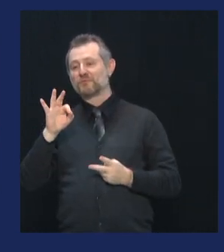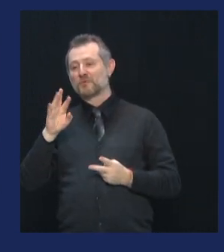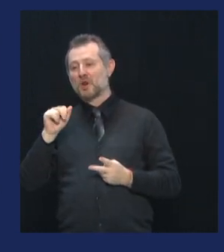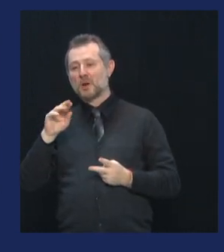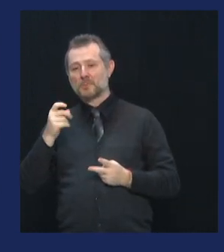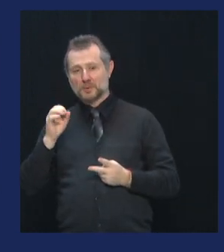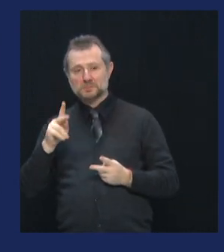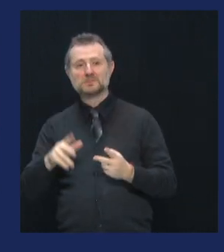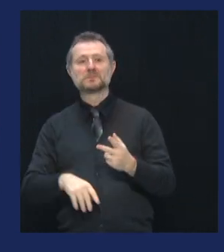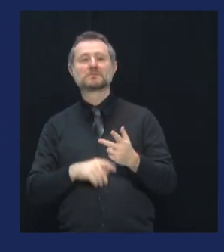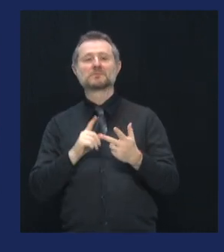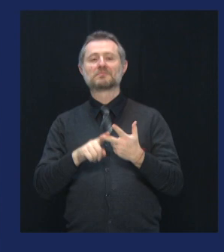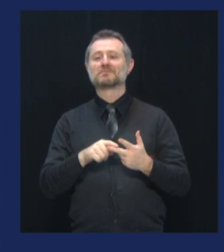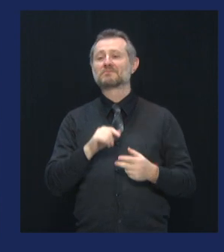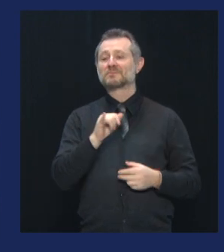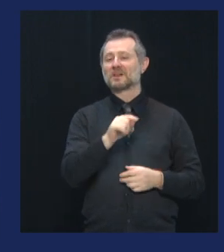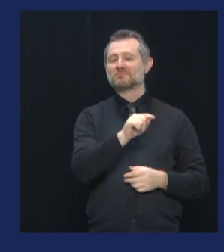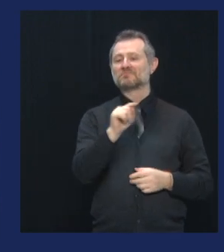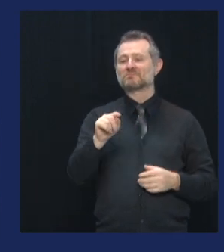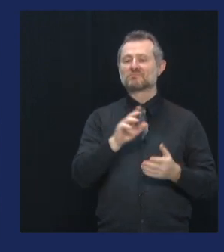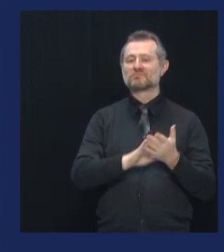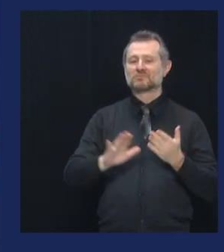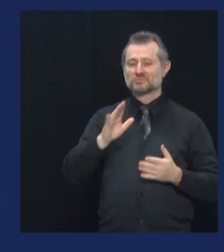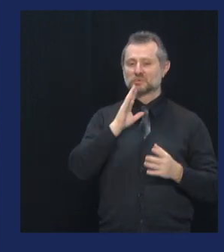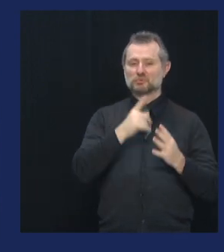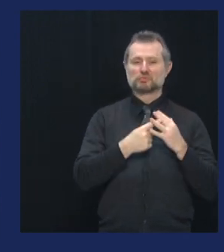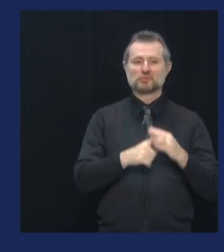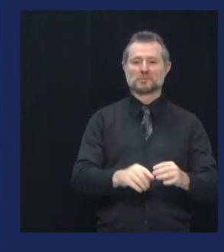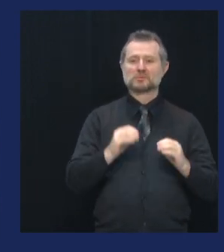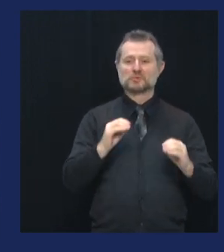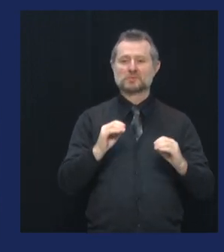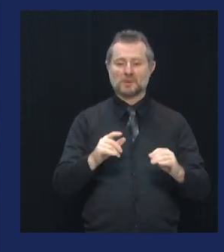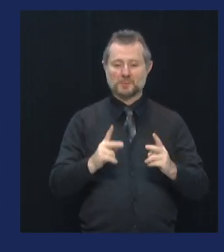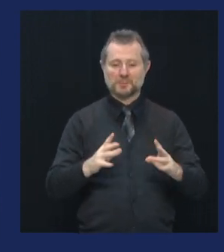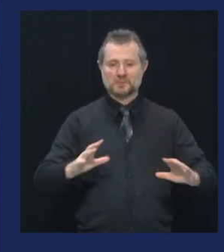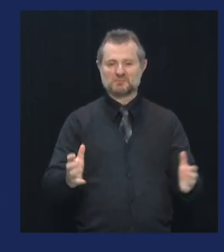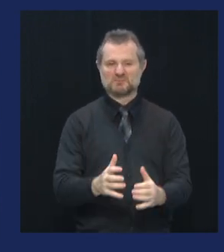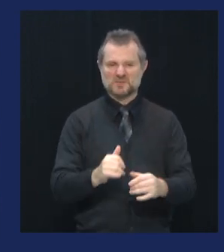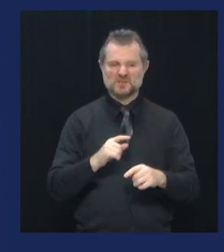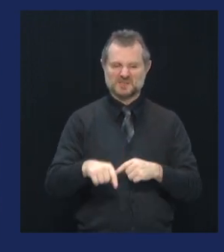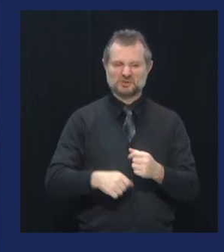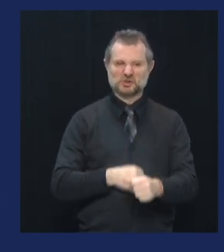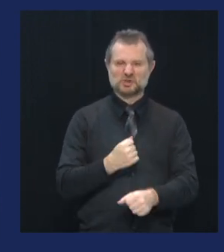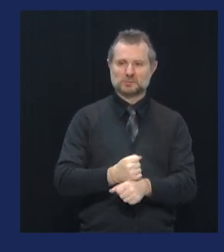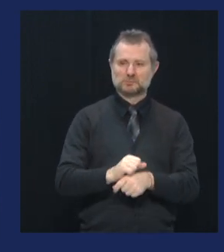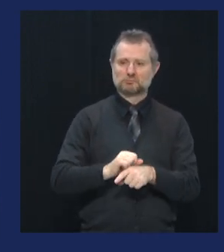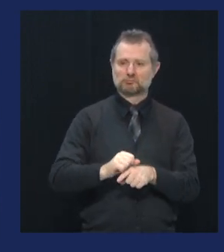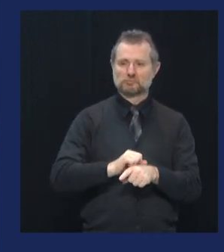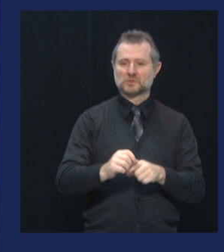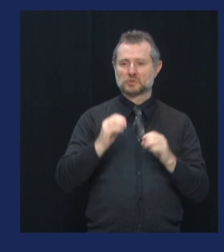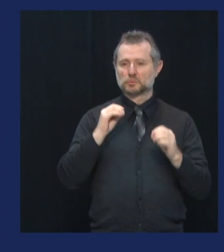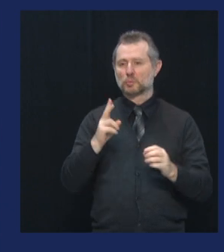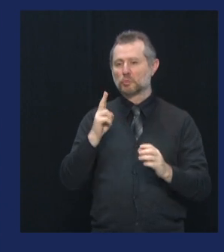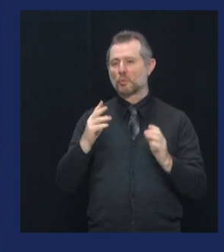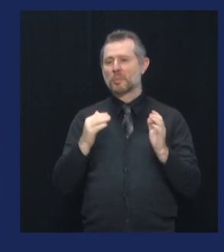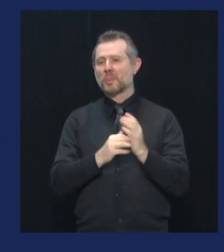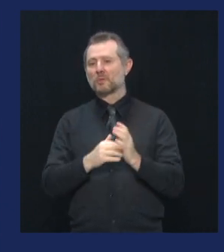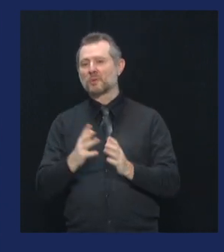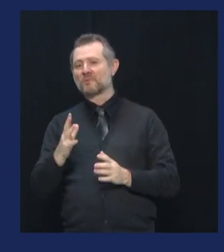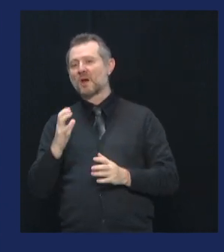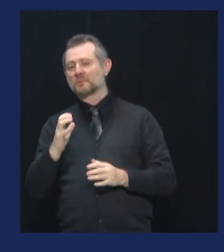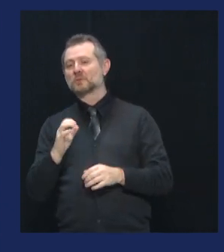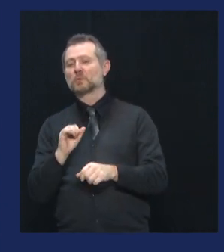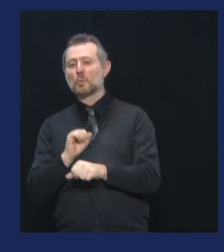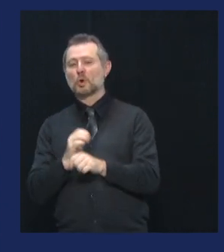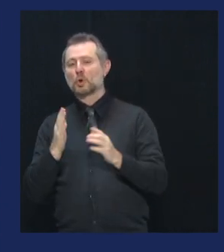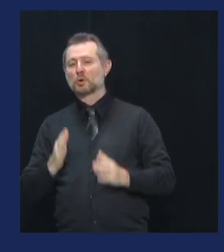training individuals this year. We will train 2,500 workers beginning in the summer of